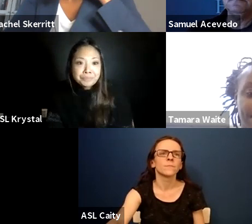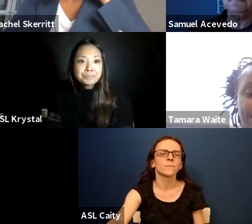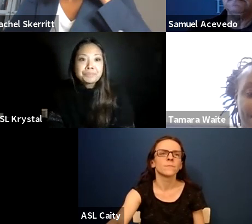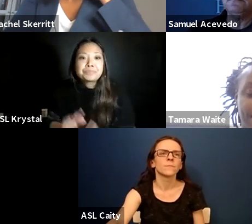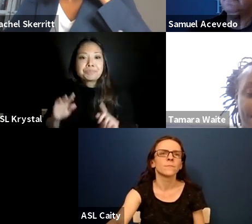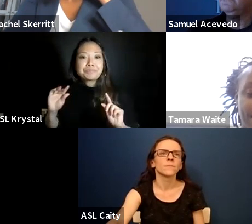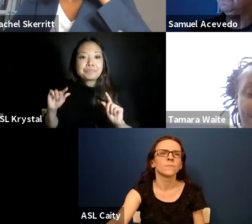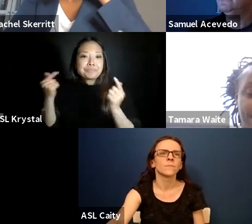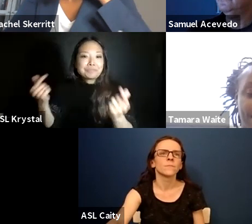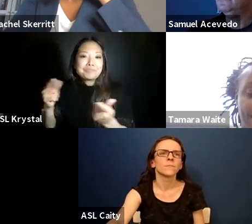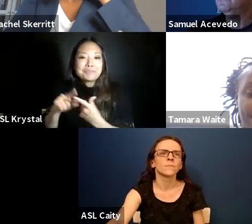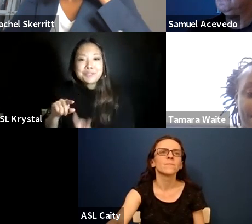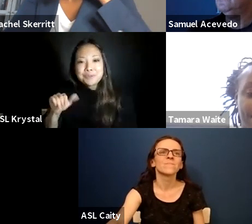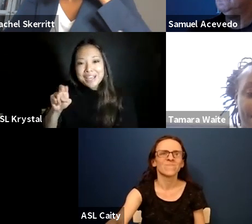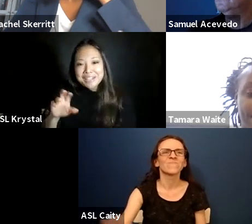Let's flip this.